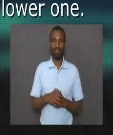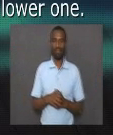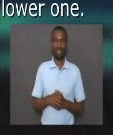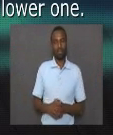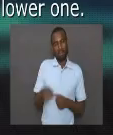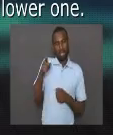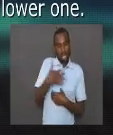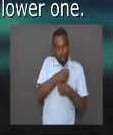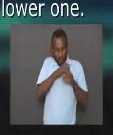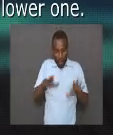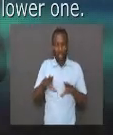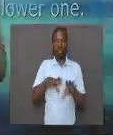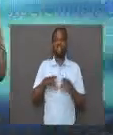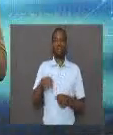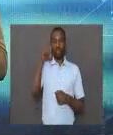room.